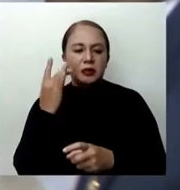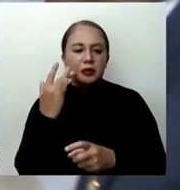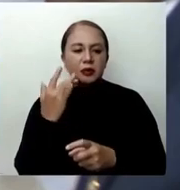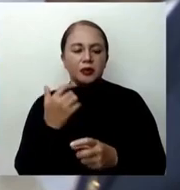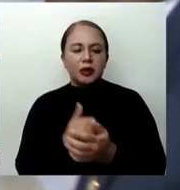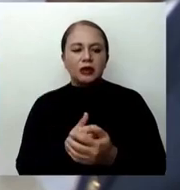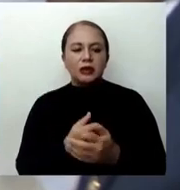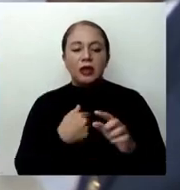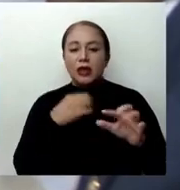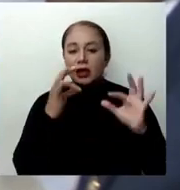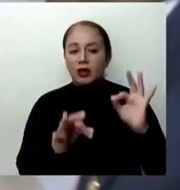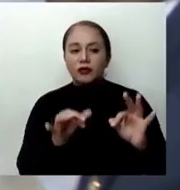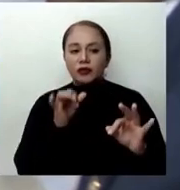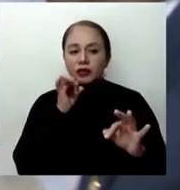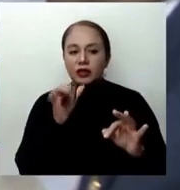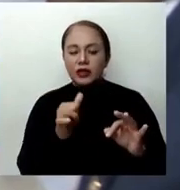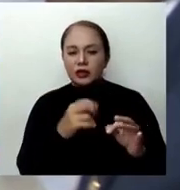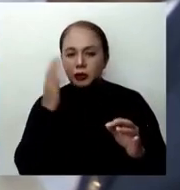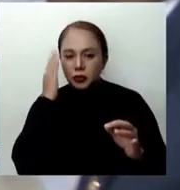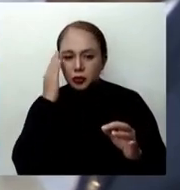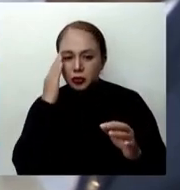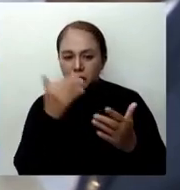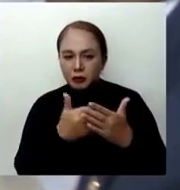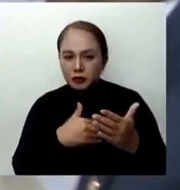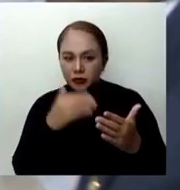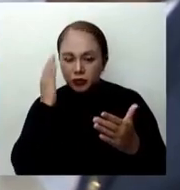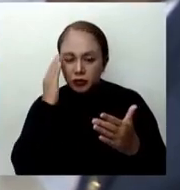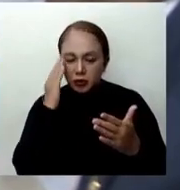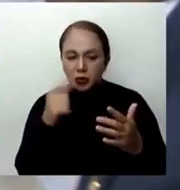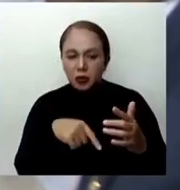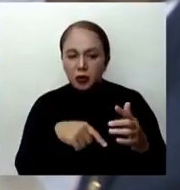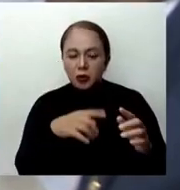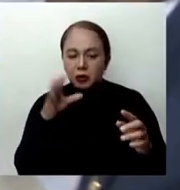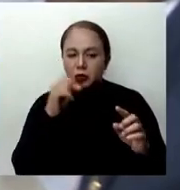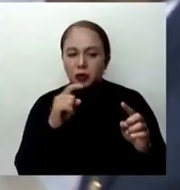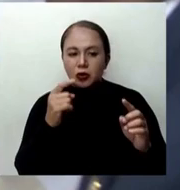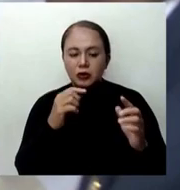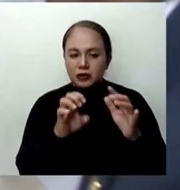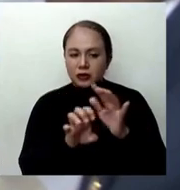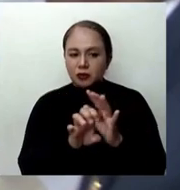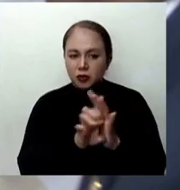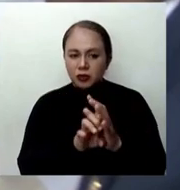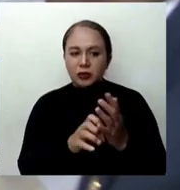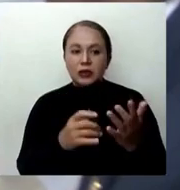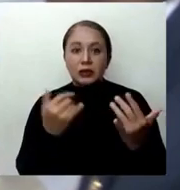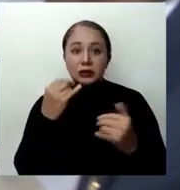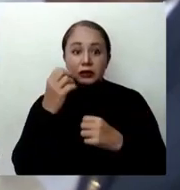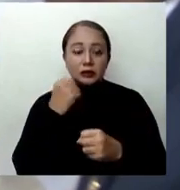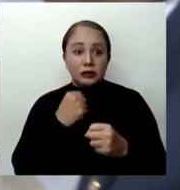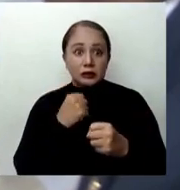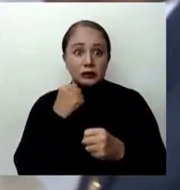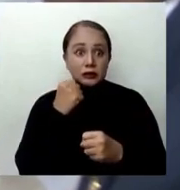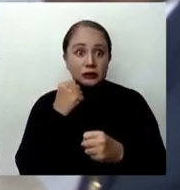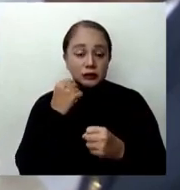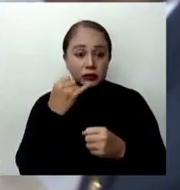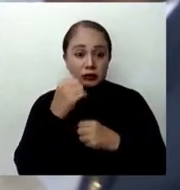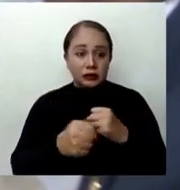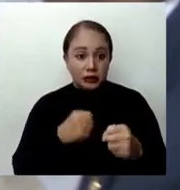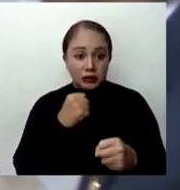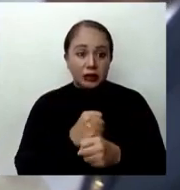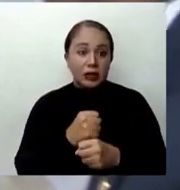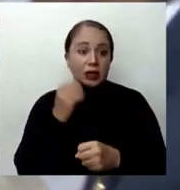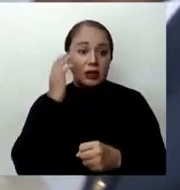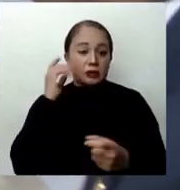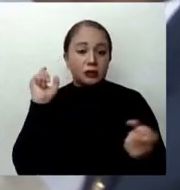once hindi natin na-determine, predetermine, hindi natin na napoforecast, kunyari for example, ngayong year na malalaman nila na babaguhin yung